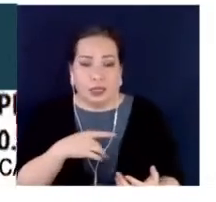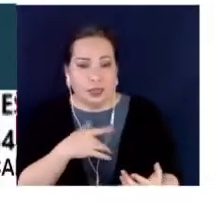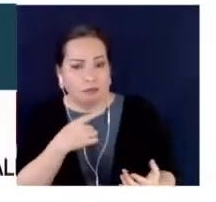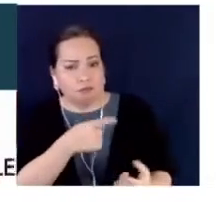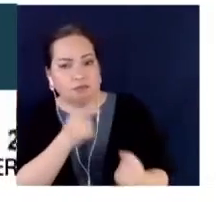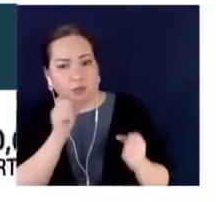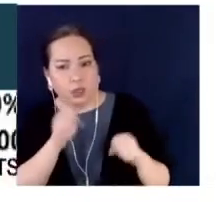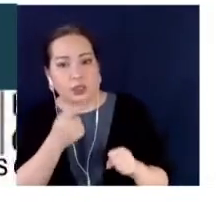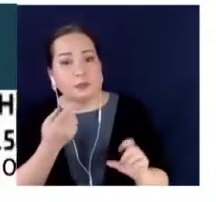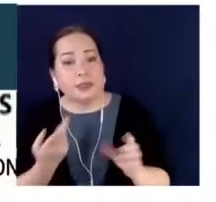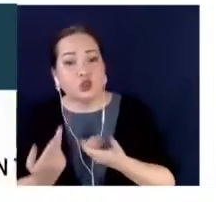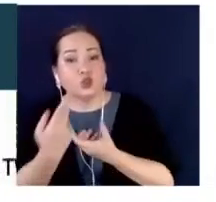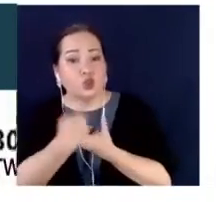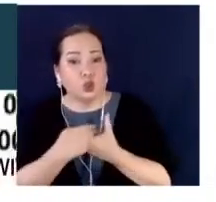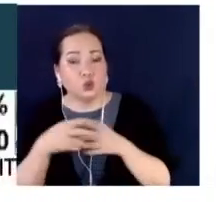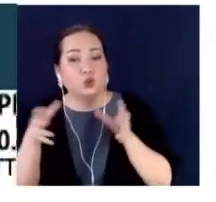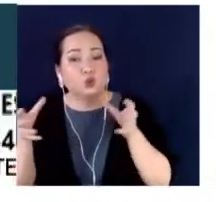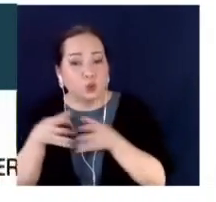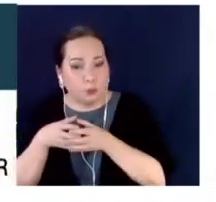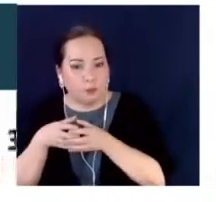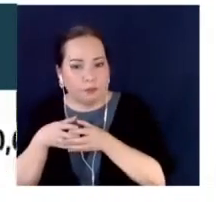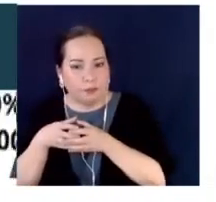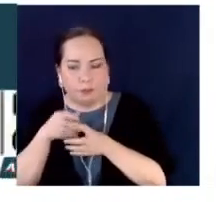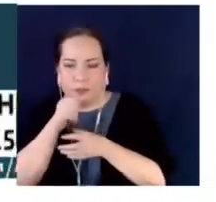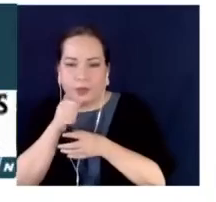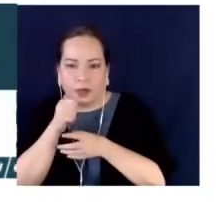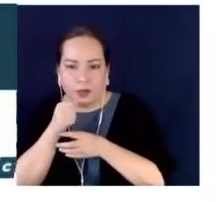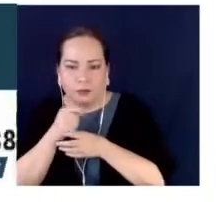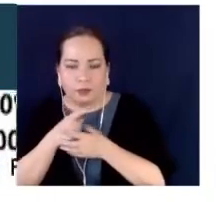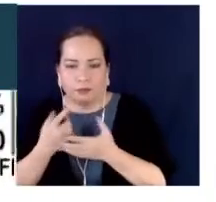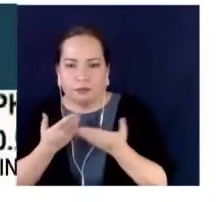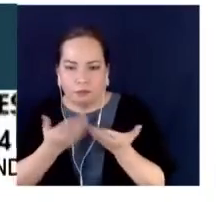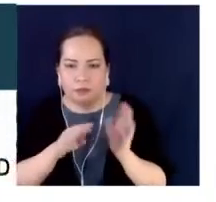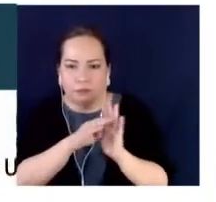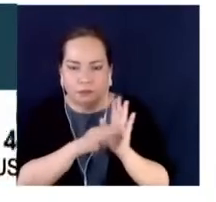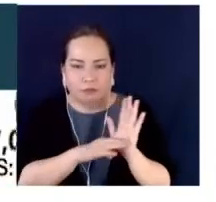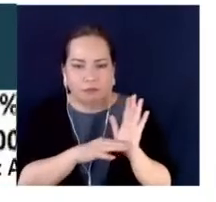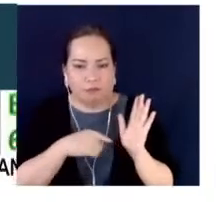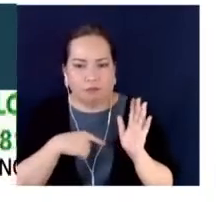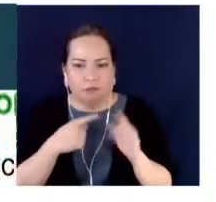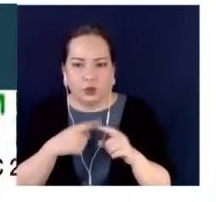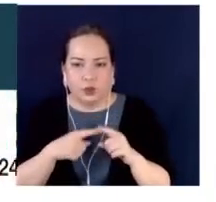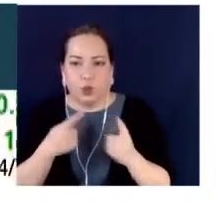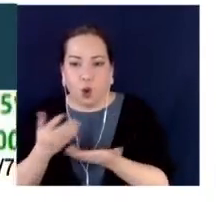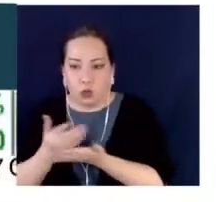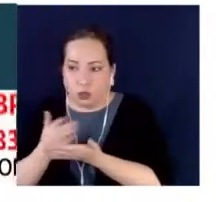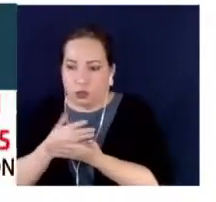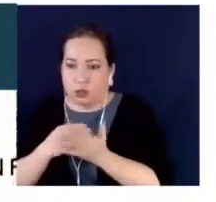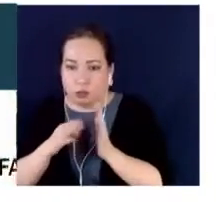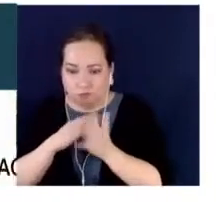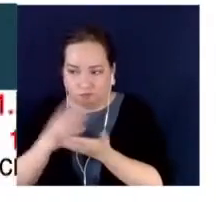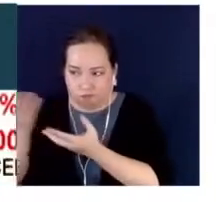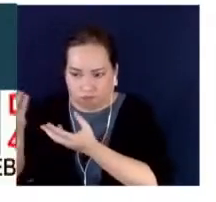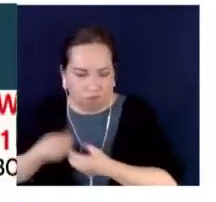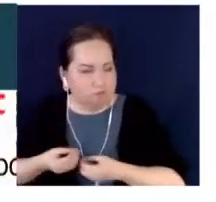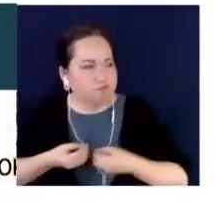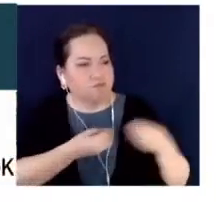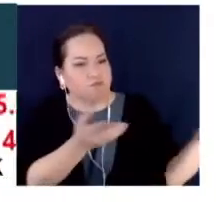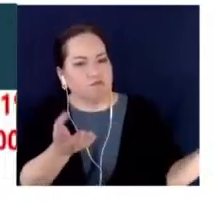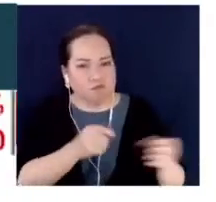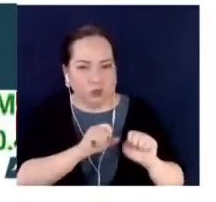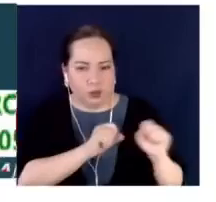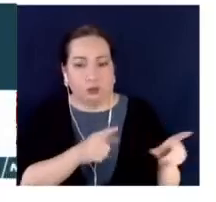these distributors who are bringing the vaccines for private sector. So we pass these orders to them. So they're assured